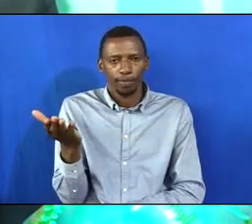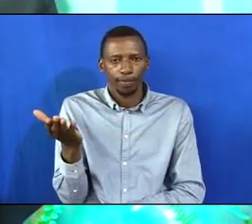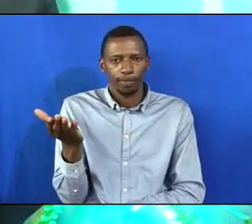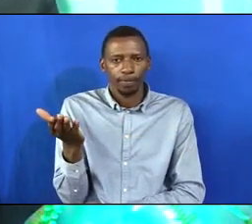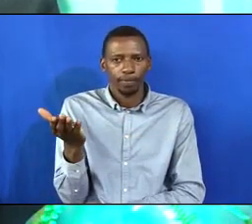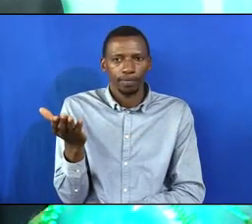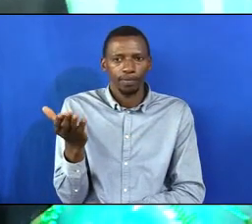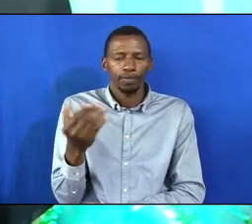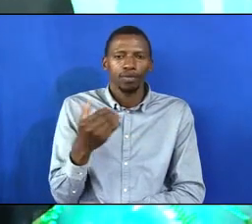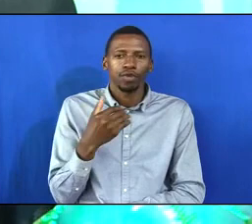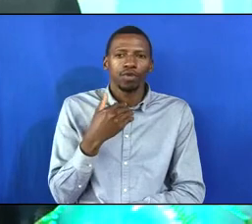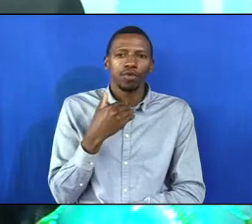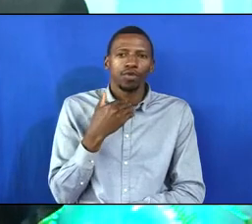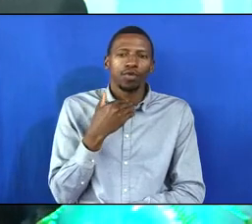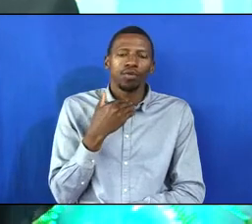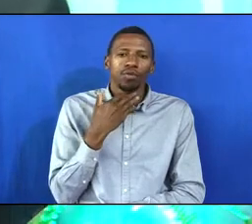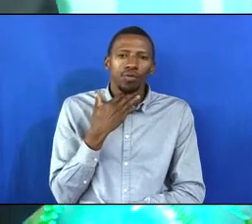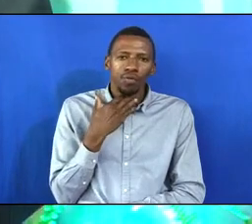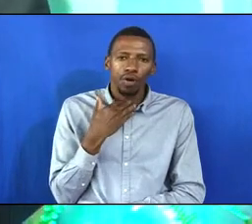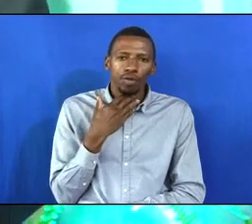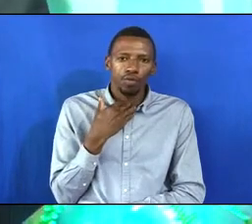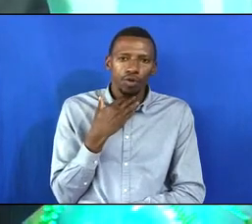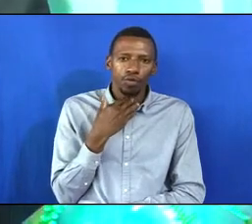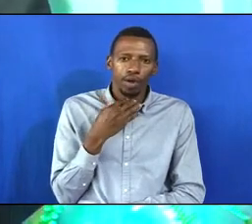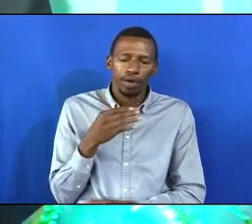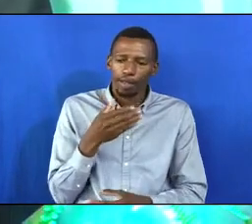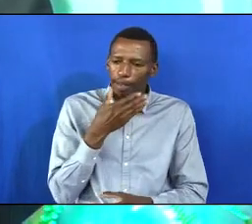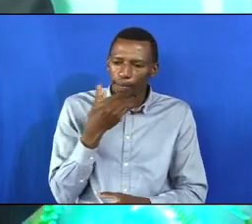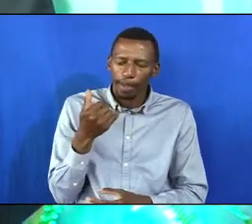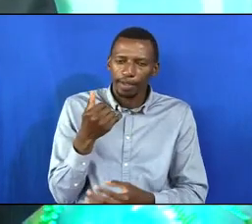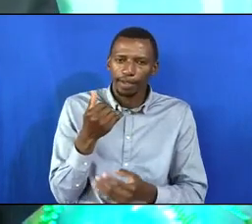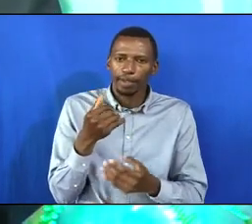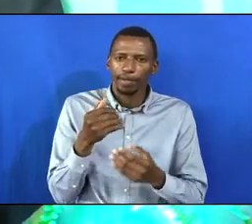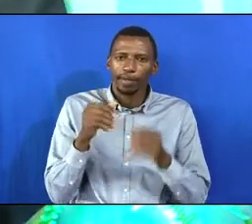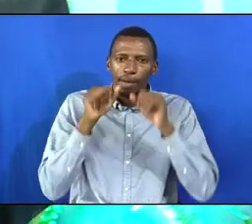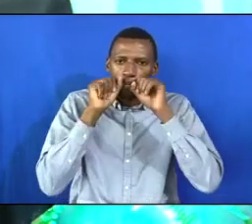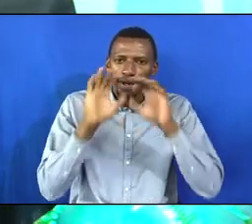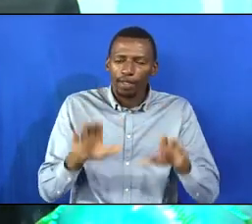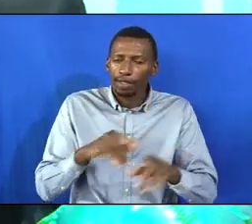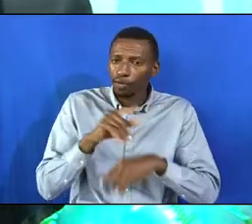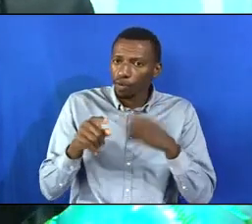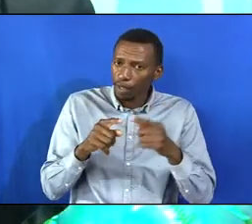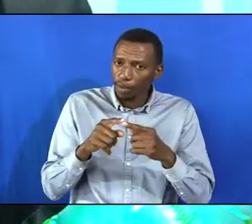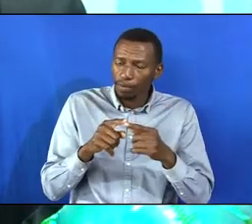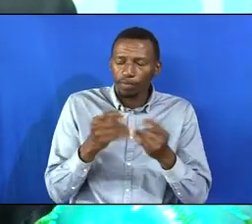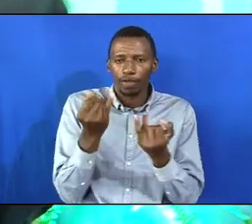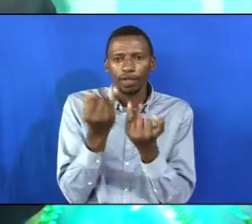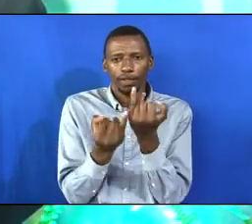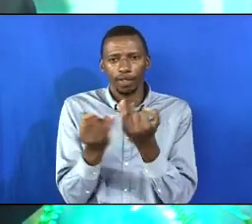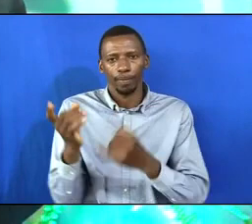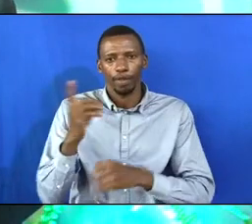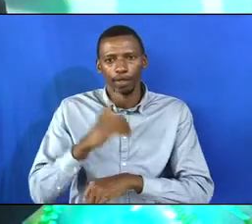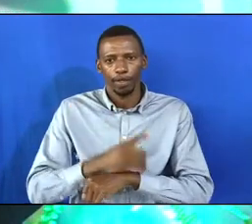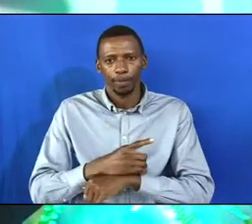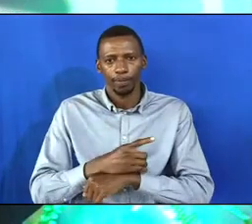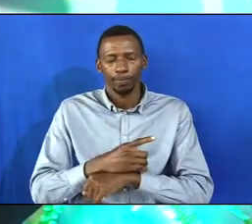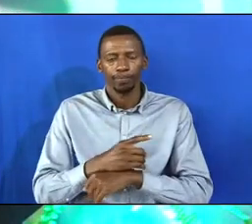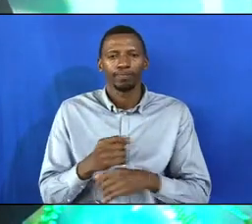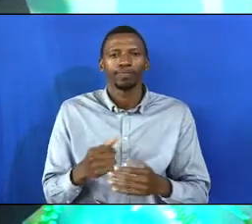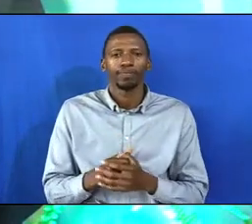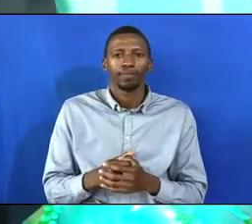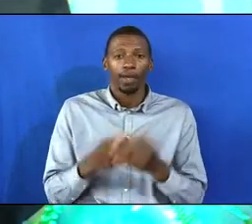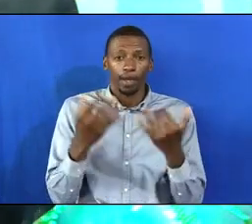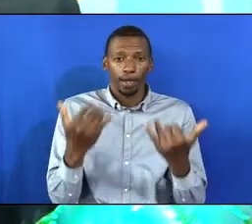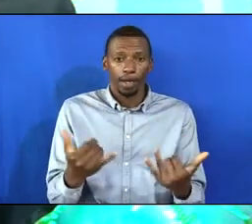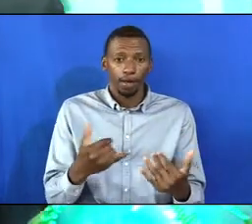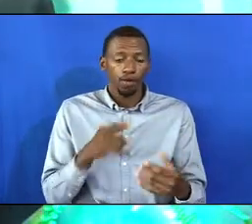They crave his choicest blessings. When? Shout that. On Sabbath. Now, the promise I